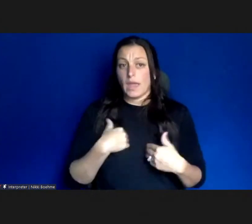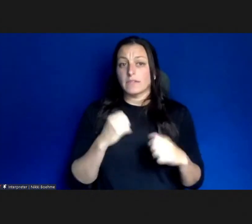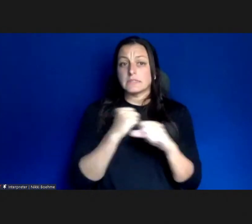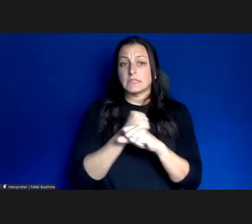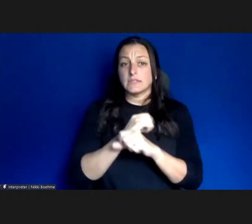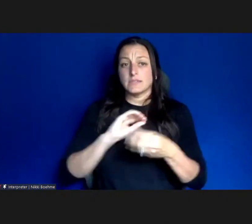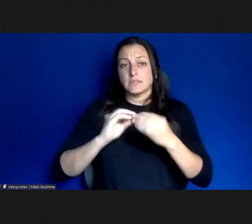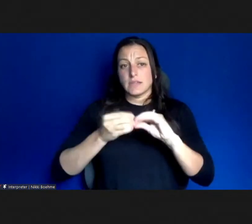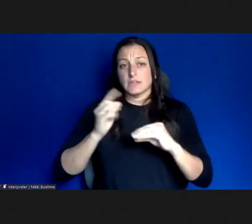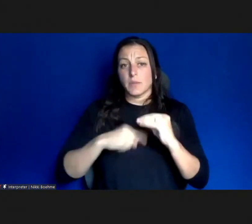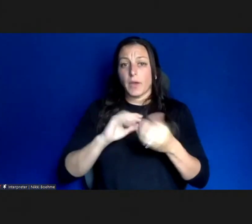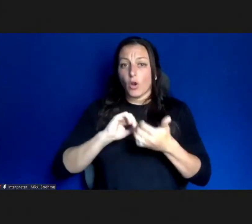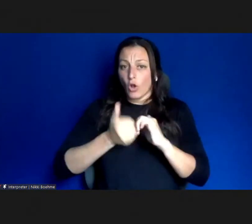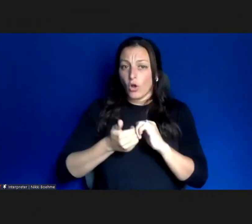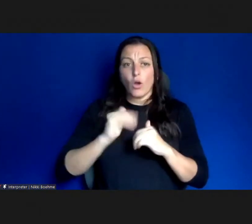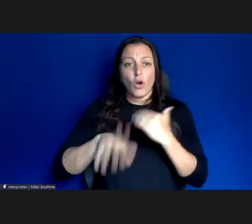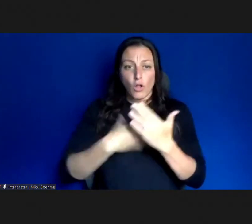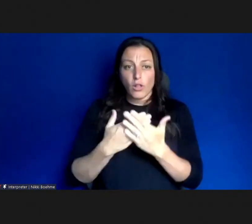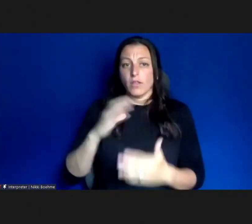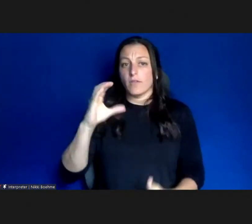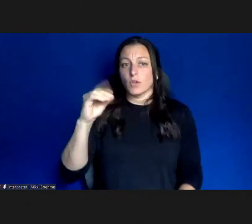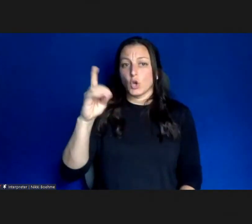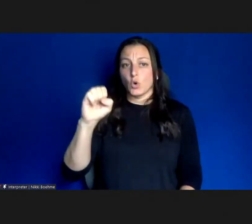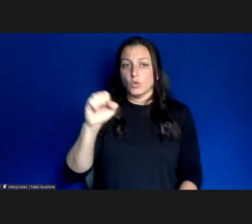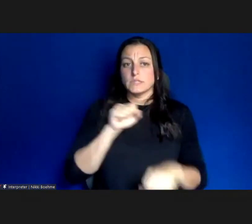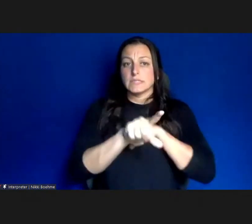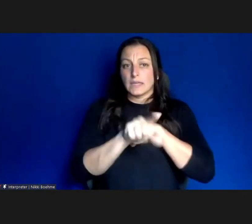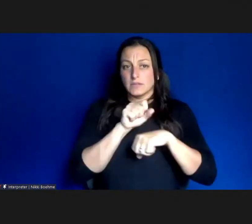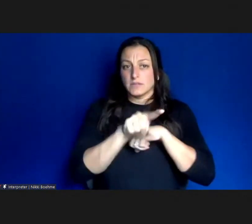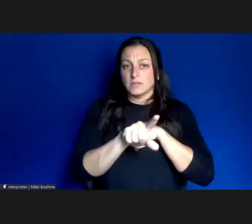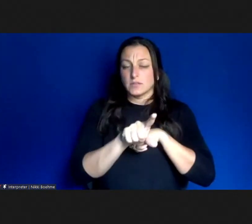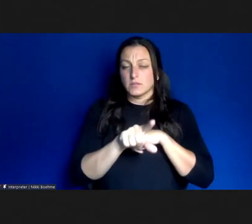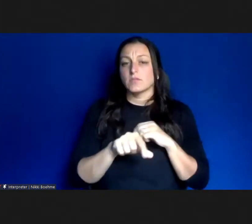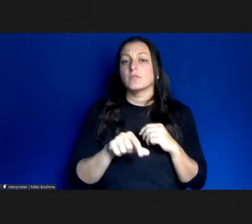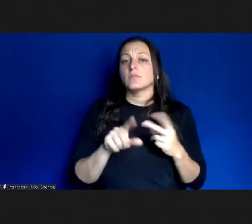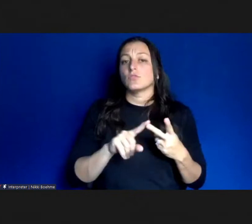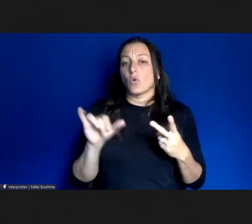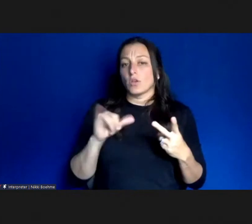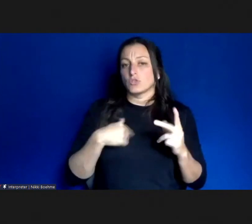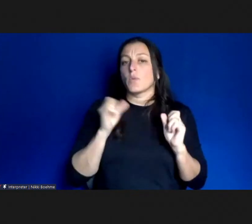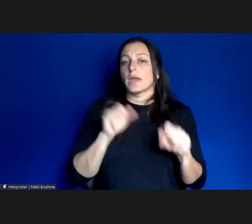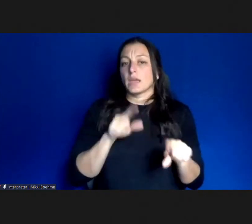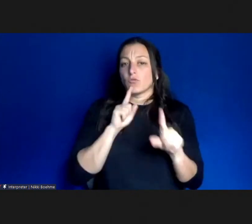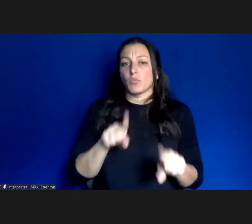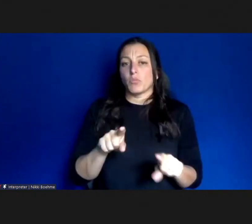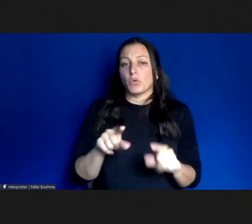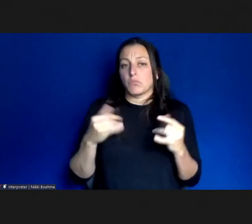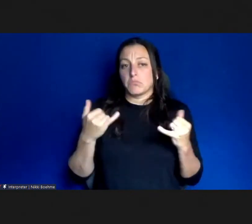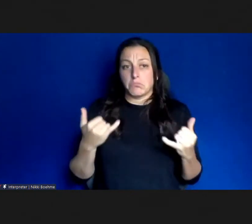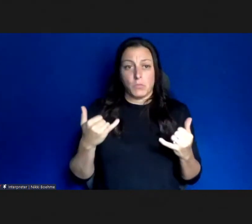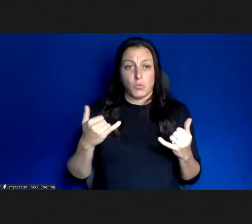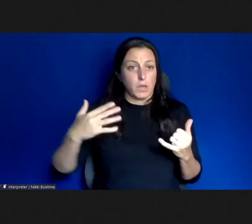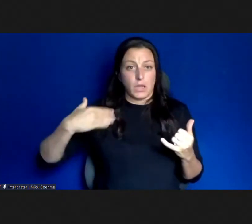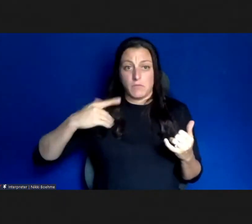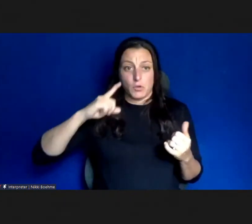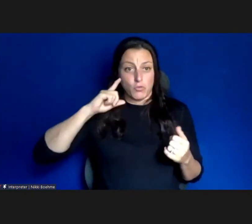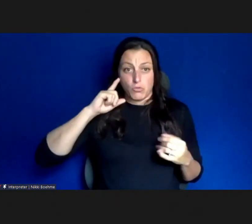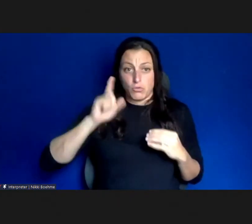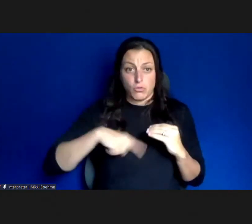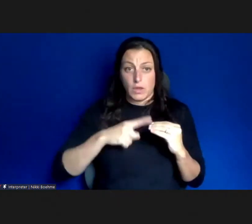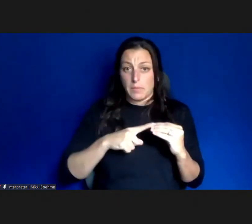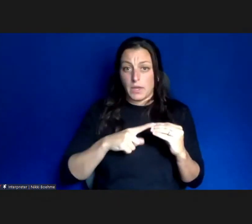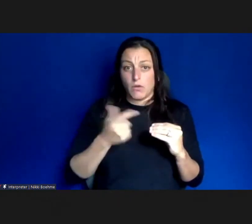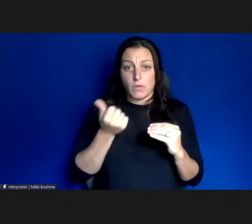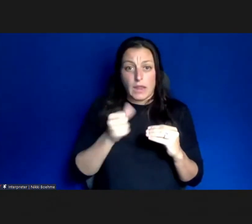that have been sent as well as those that have been redeemed. And I can also report that we do not know of